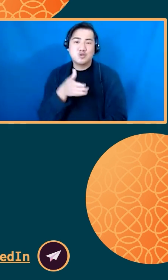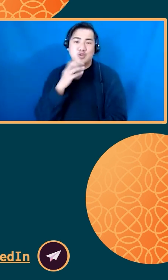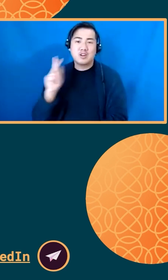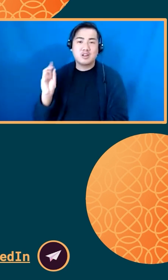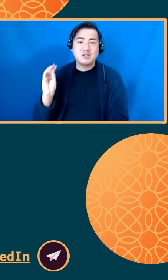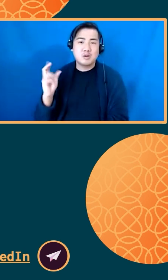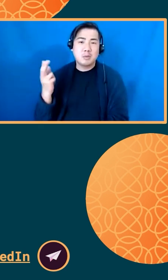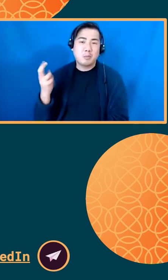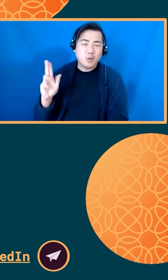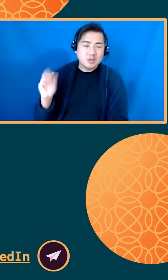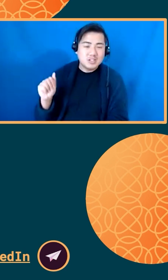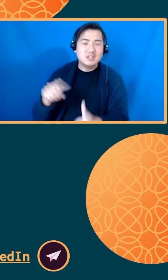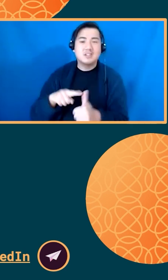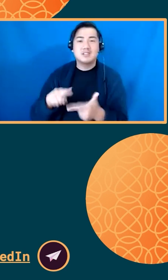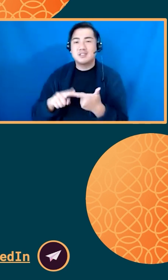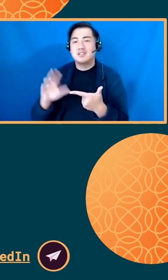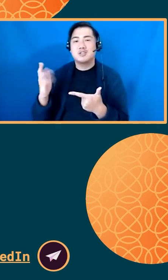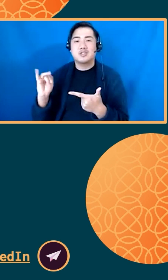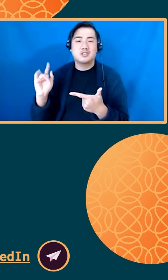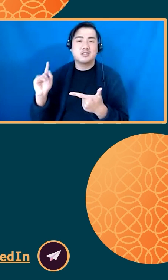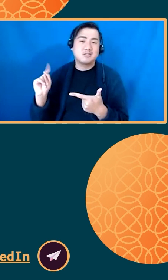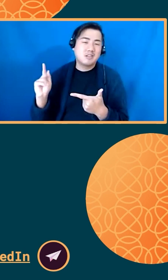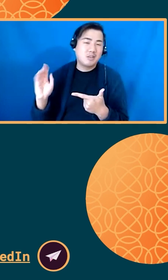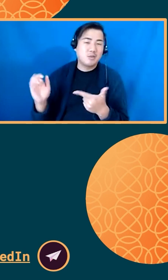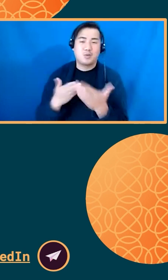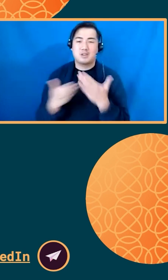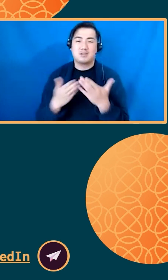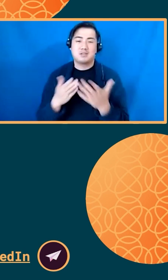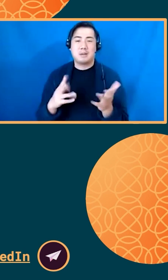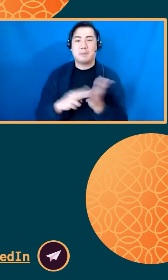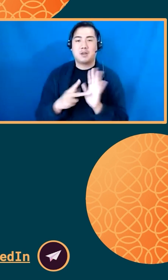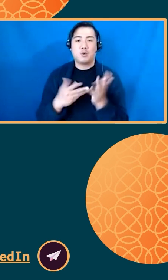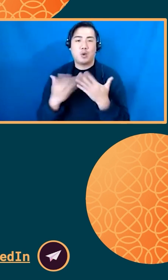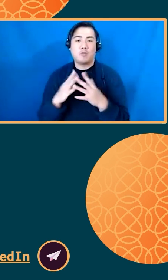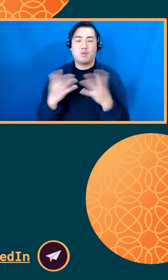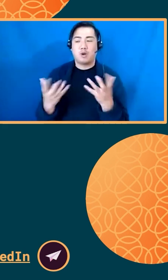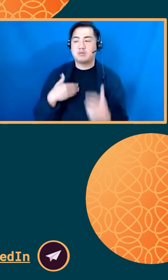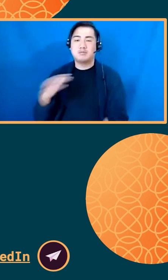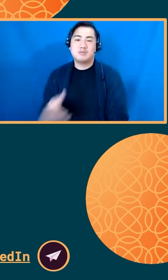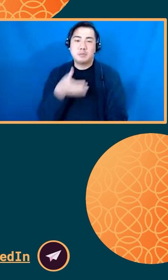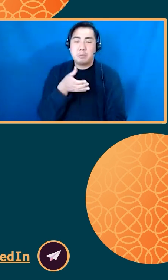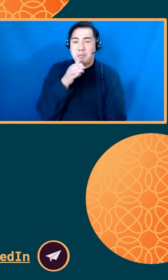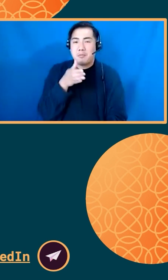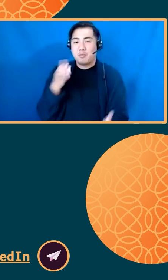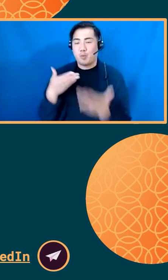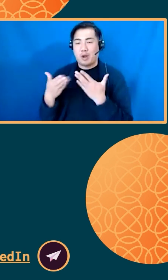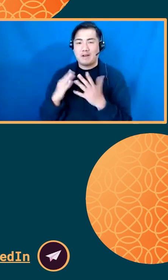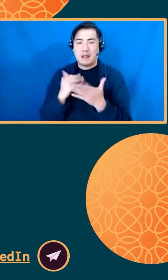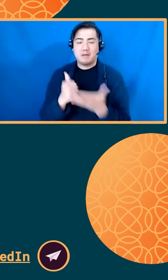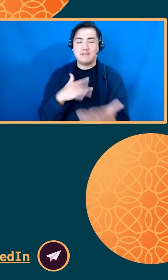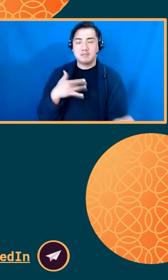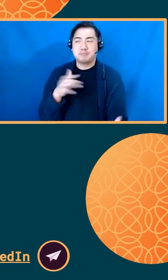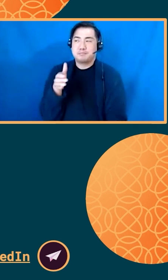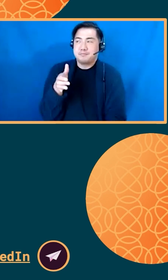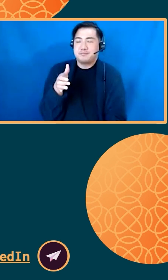make that event really come to life. Bring your, I don't have a word for that, so that we can really